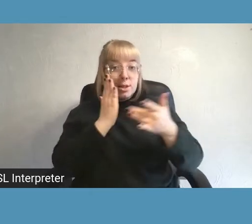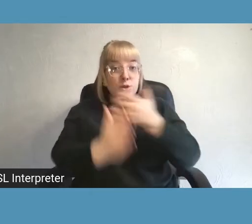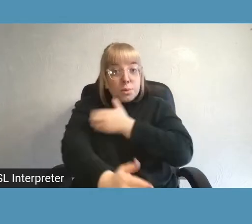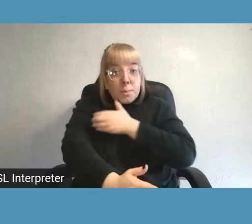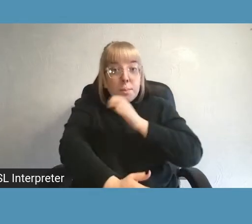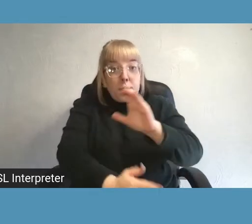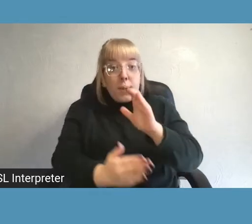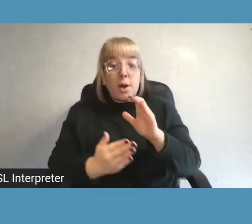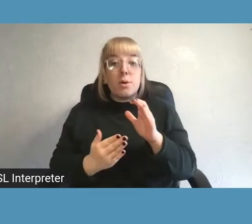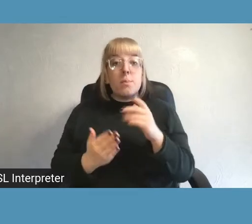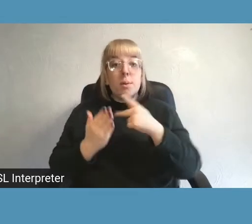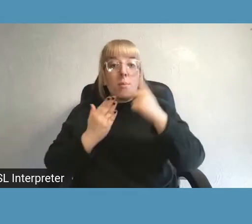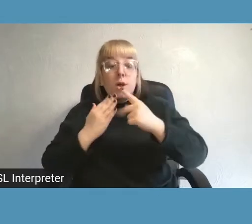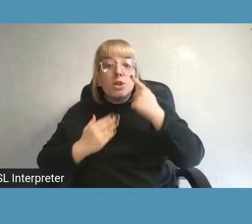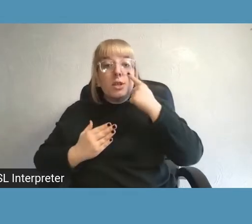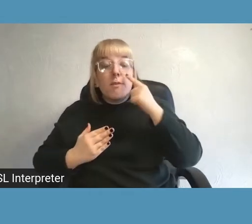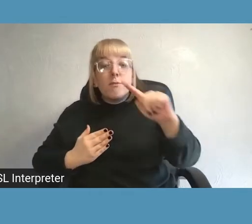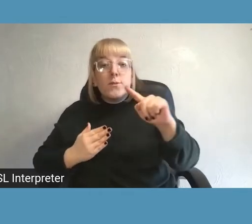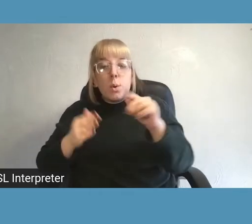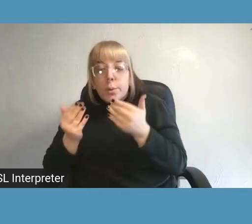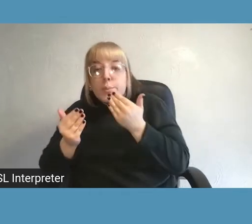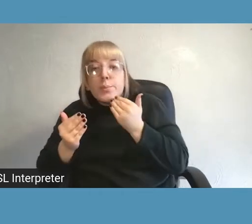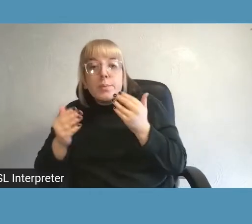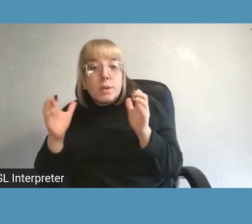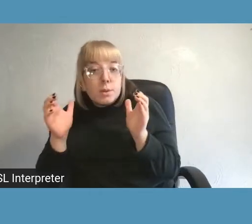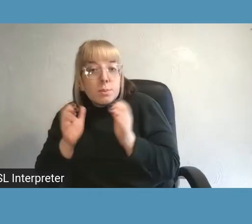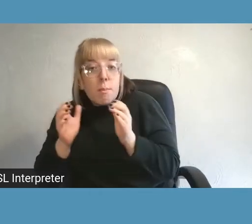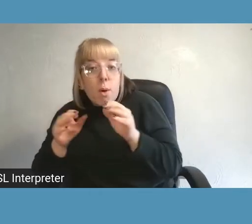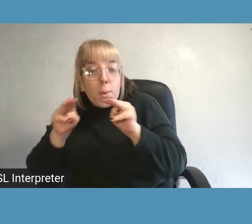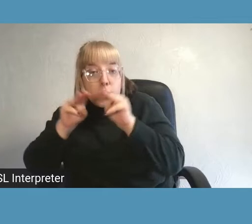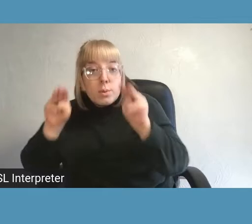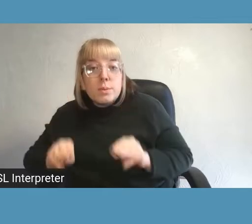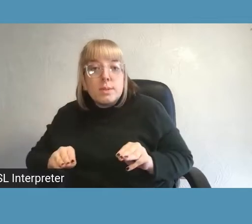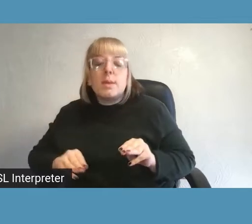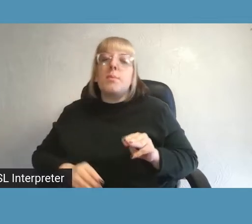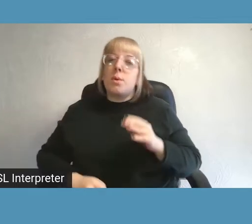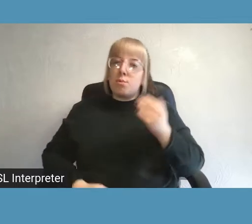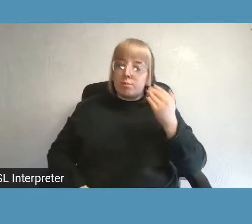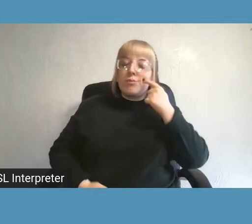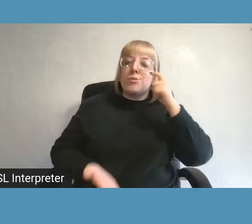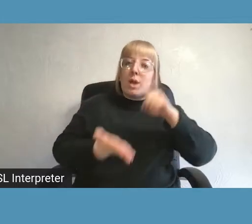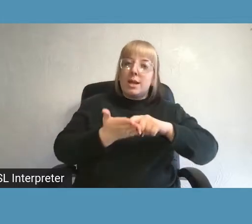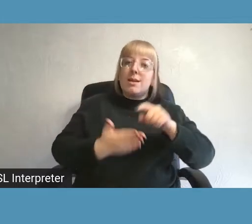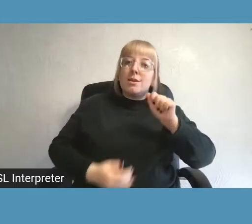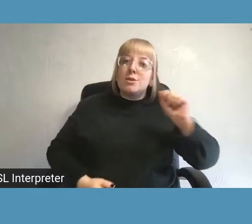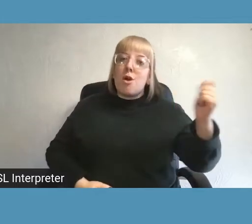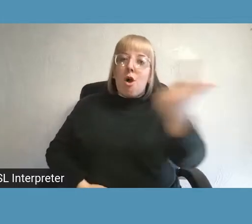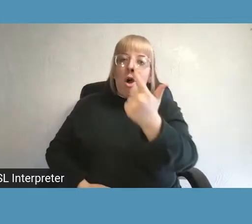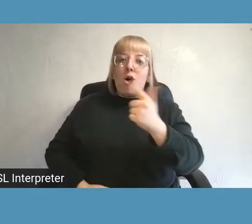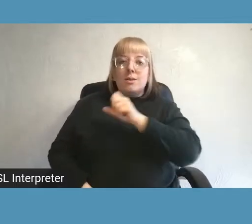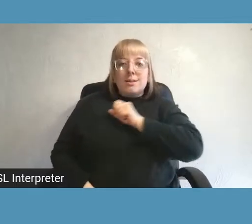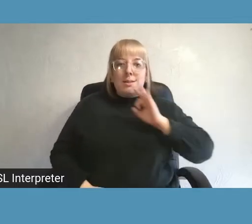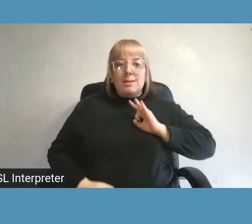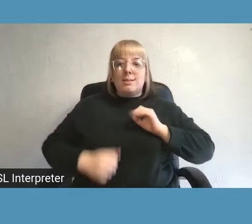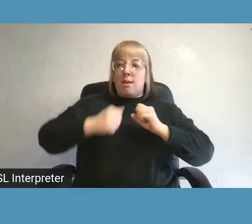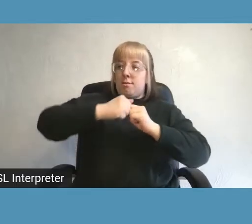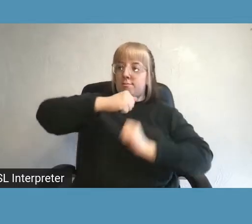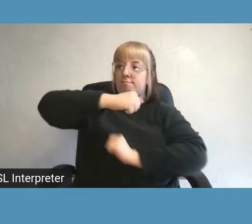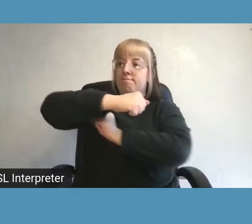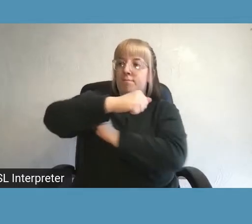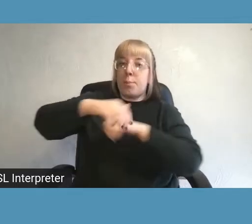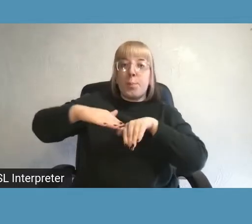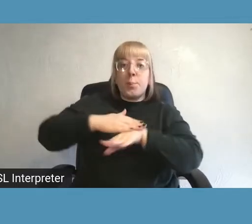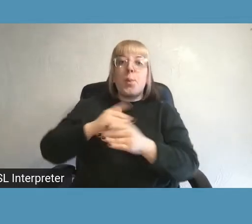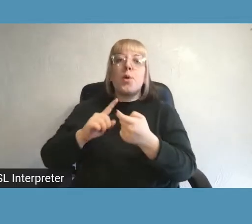Museums, recognize that our organizations and those of our members were founded within a colonizing society which perpetuated the exclusions